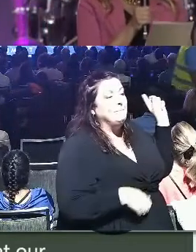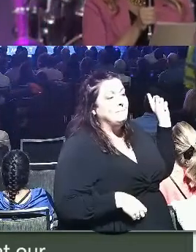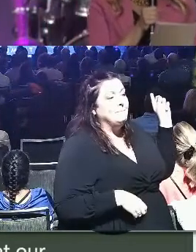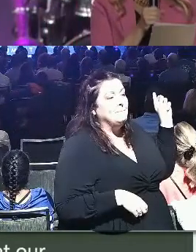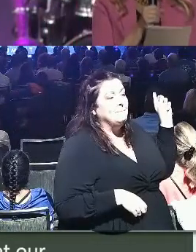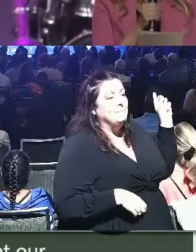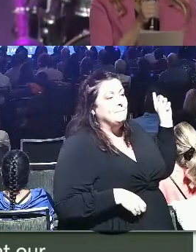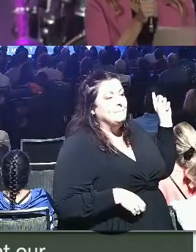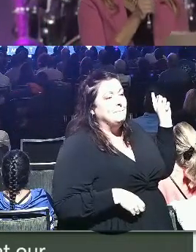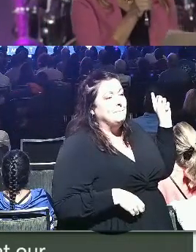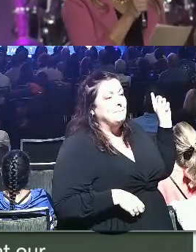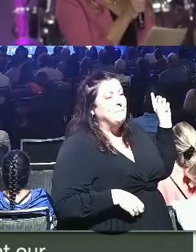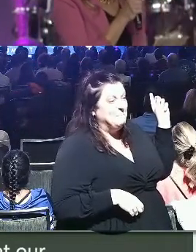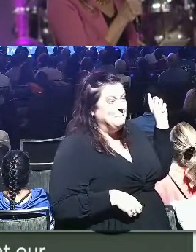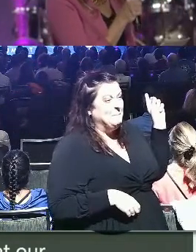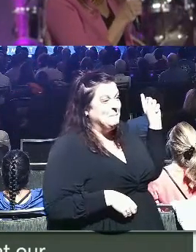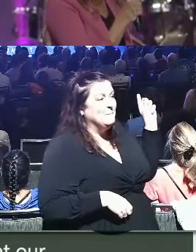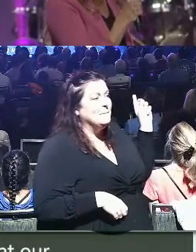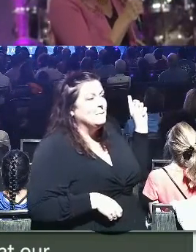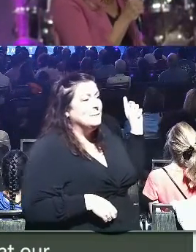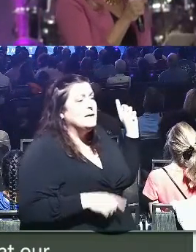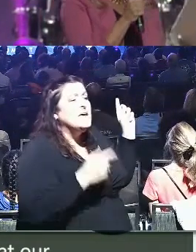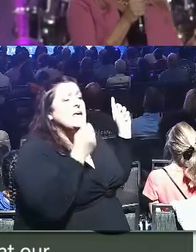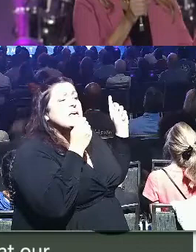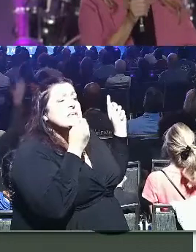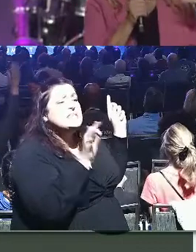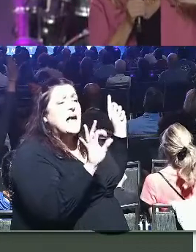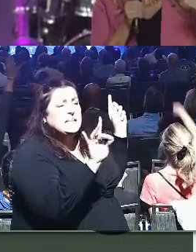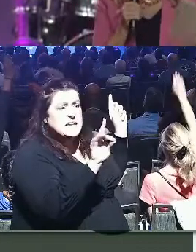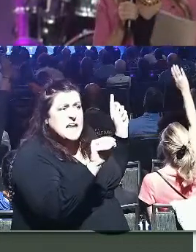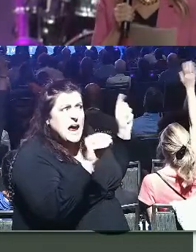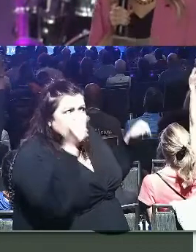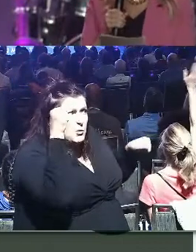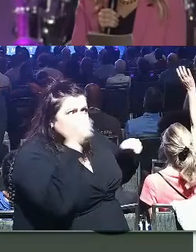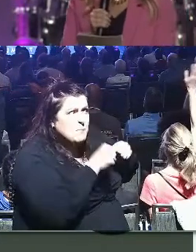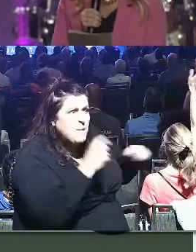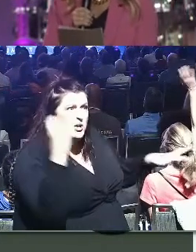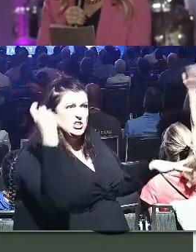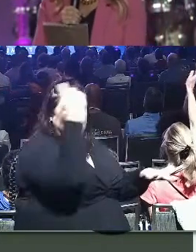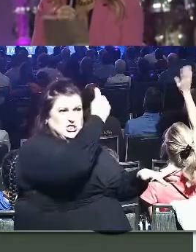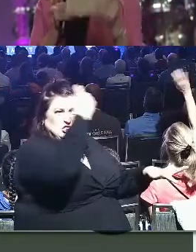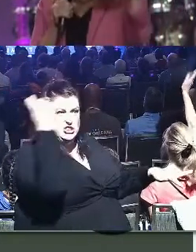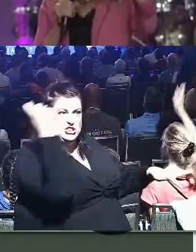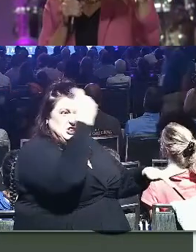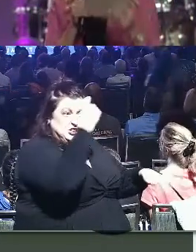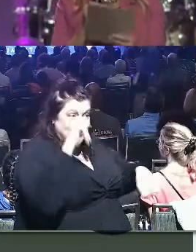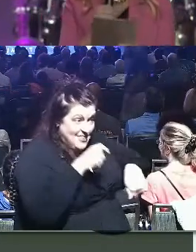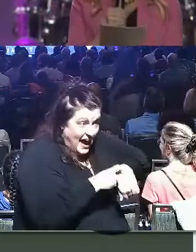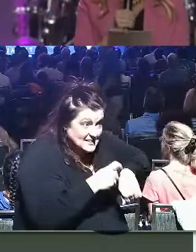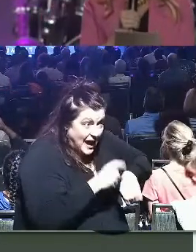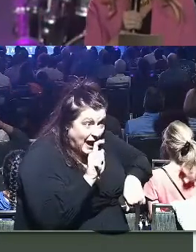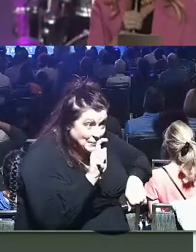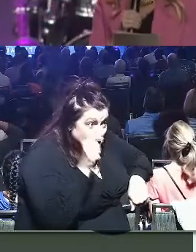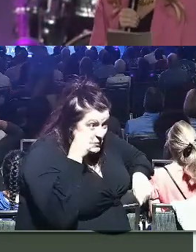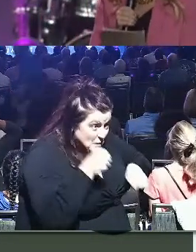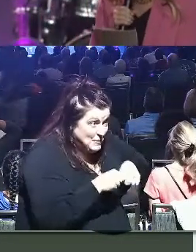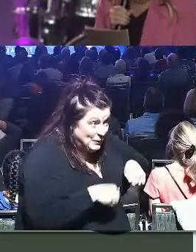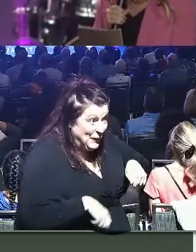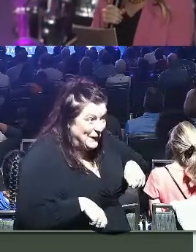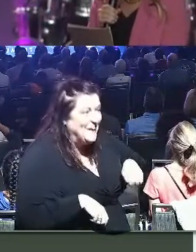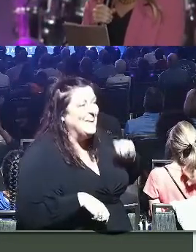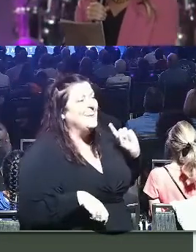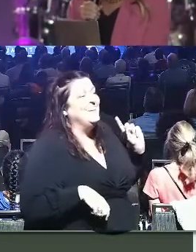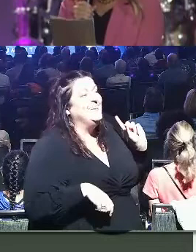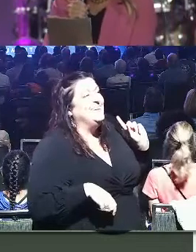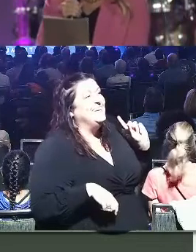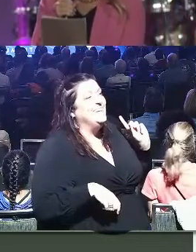Can any of you, where are my 1980 sisters, you know, relate to the amount of hairspray that was used? Yeah, I gotta love the 80s.